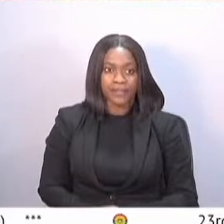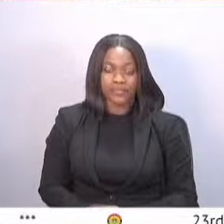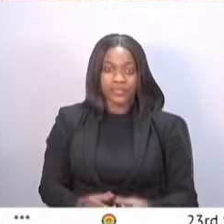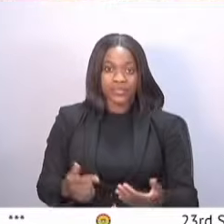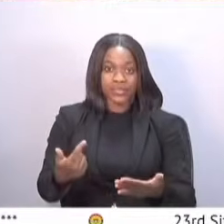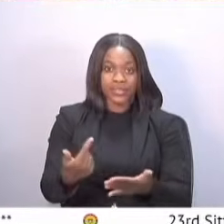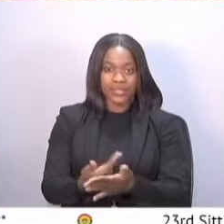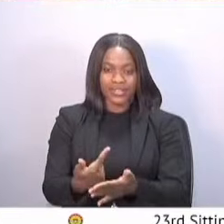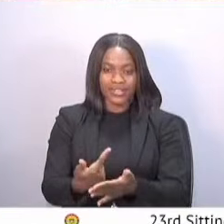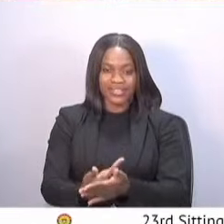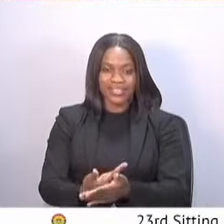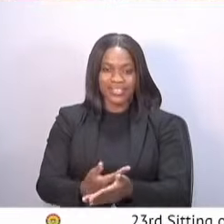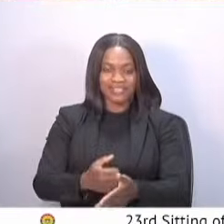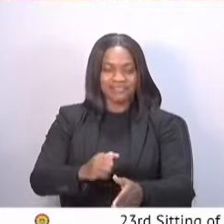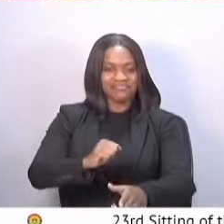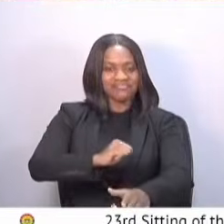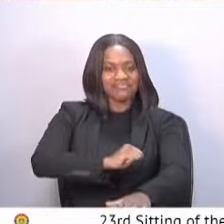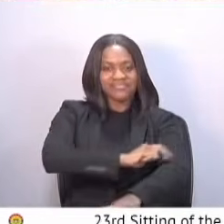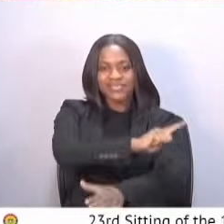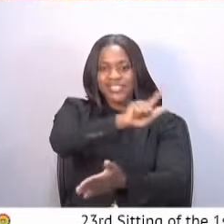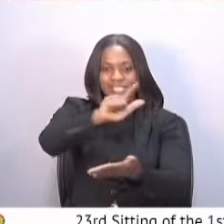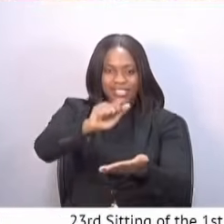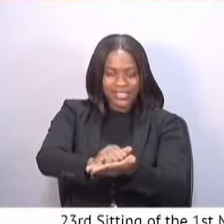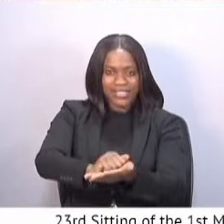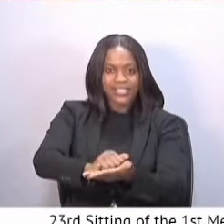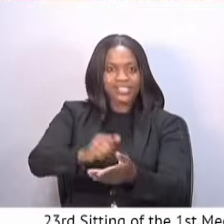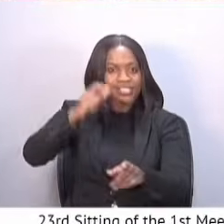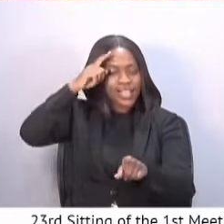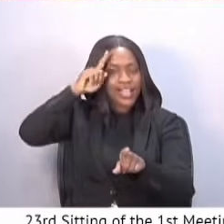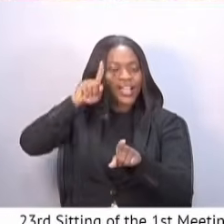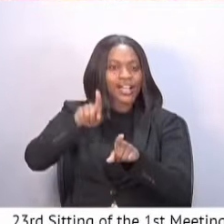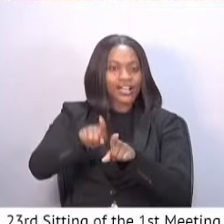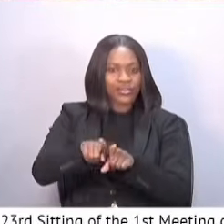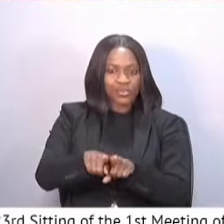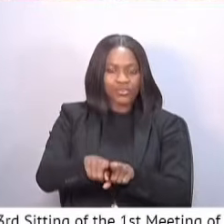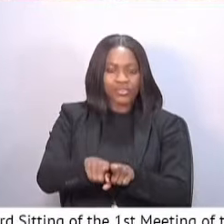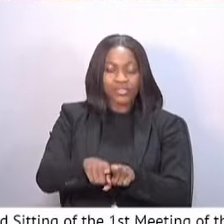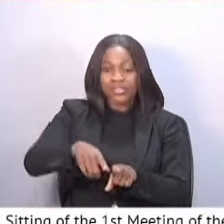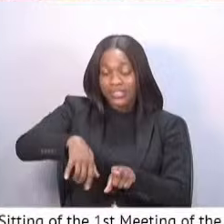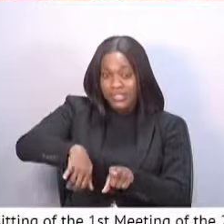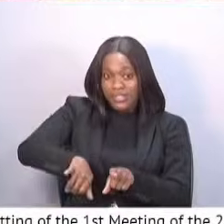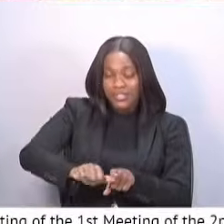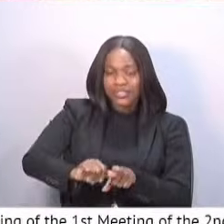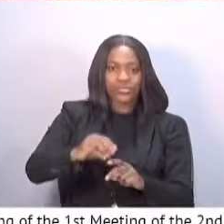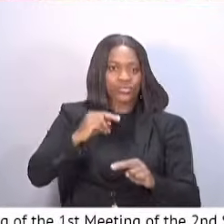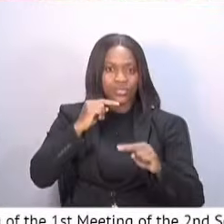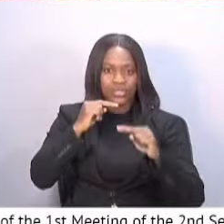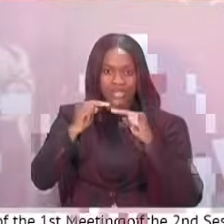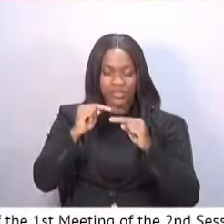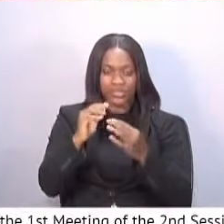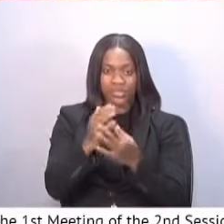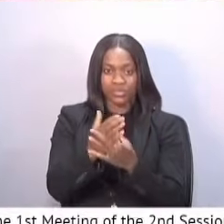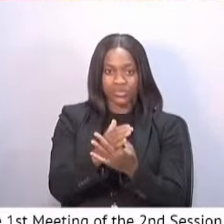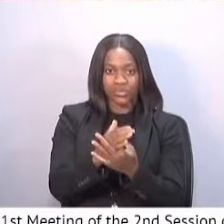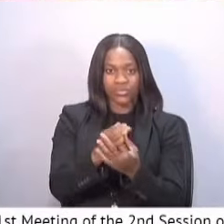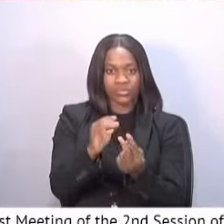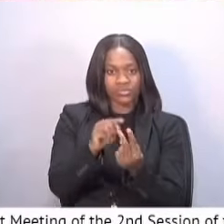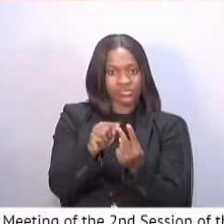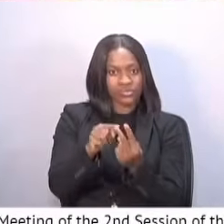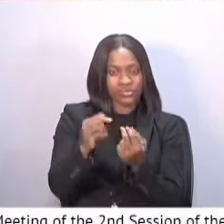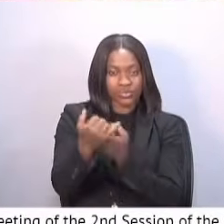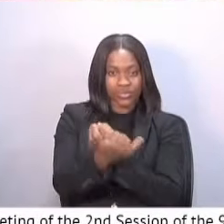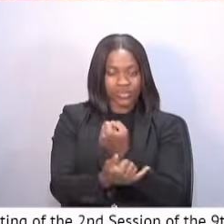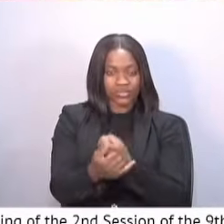Licensia. The Ghana Licensia Agreement is still being negotiated between the two